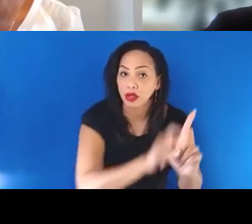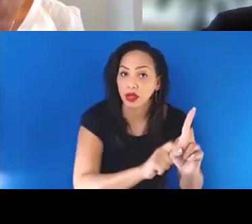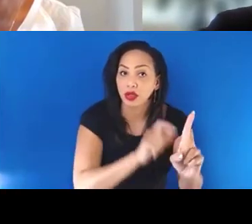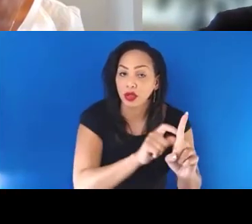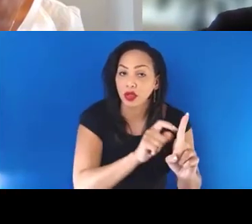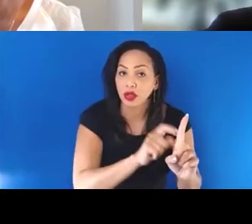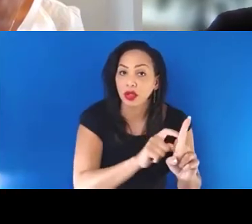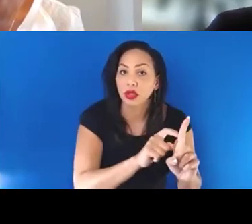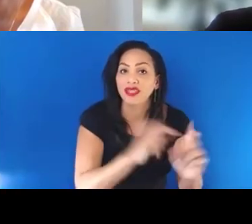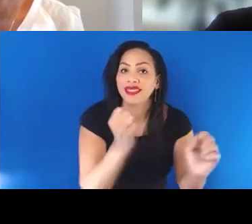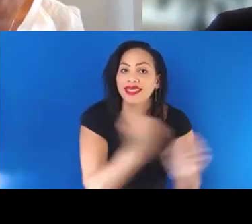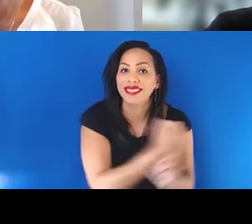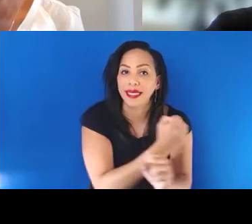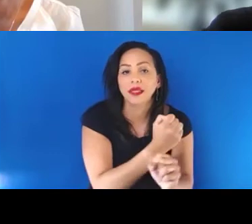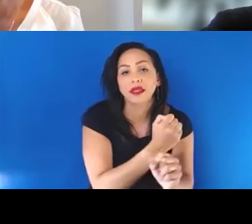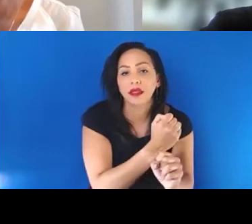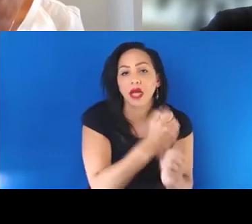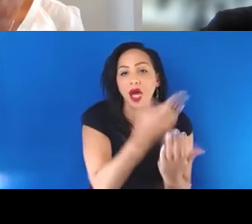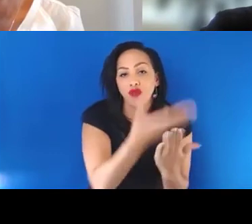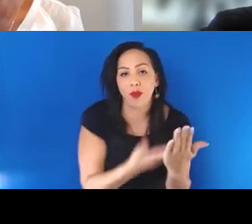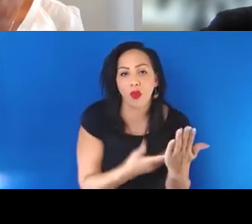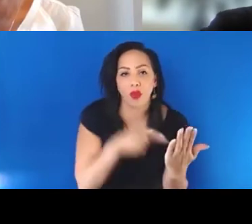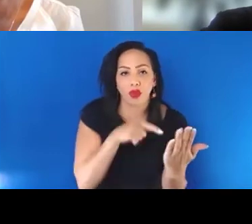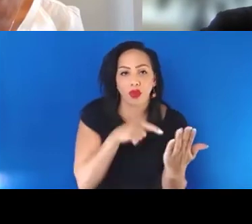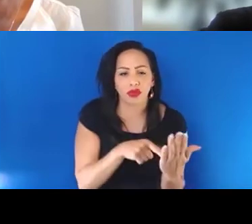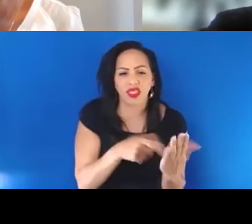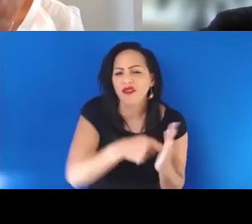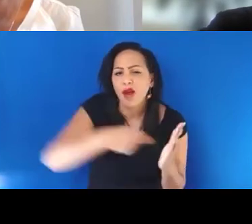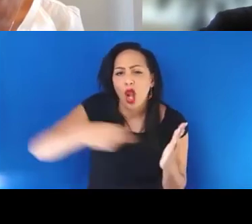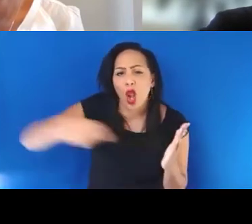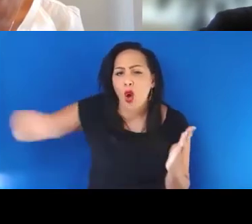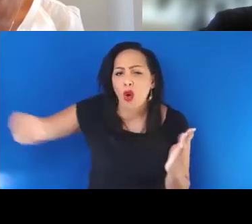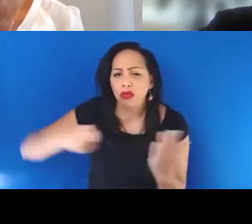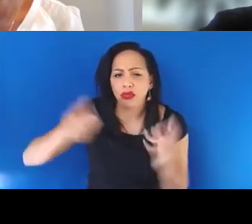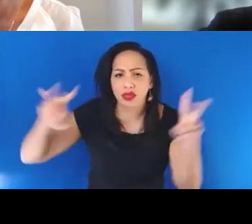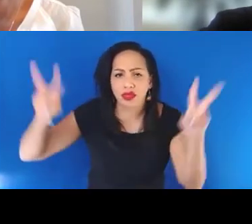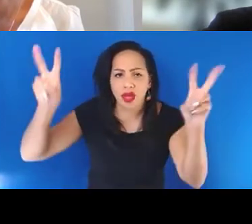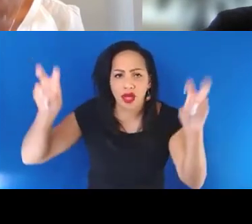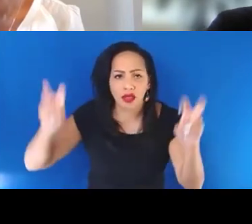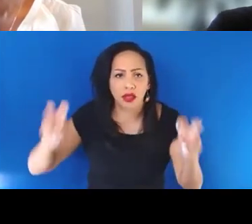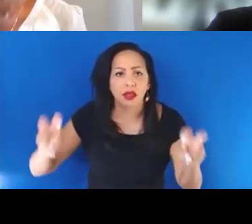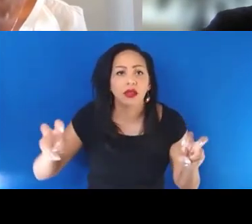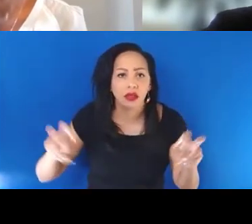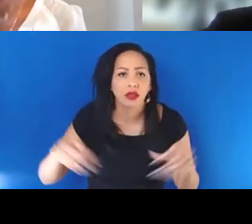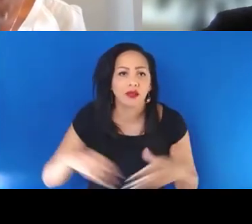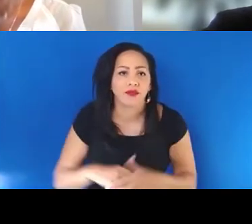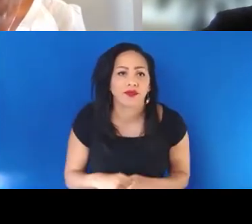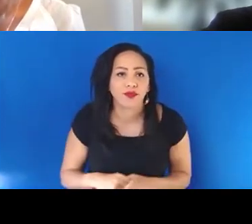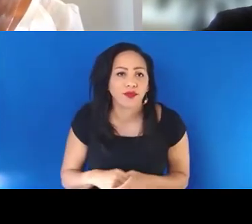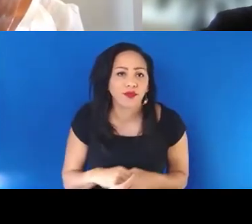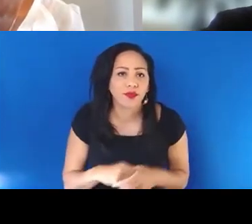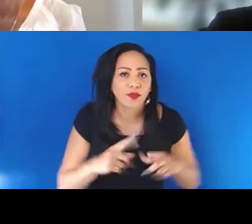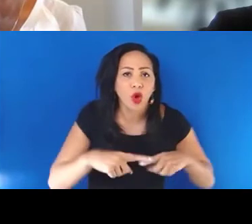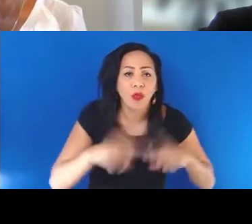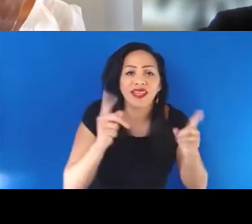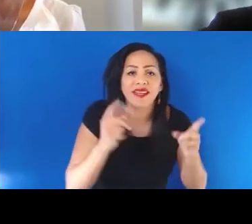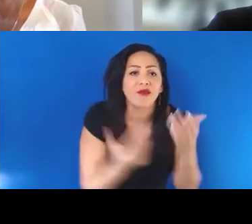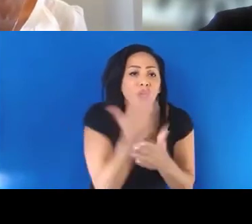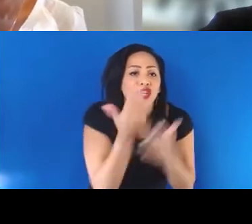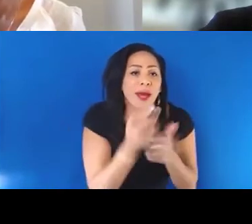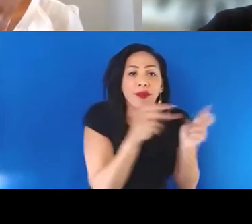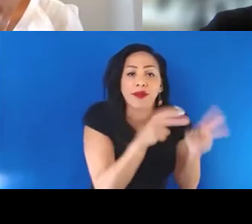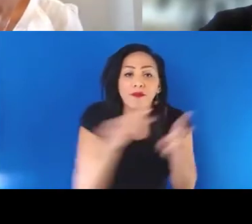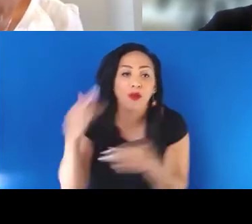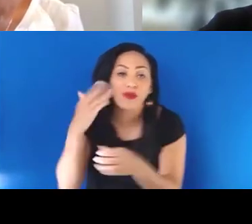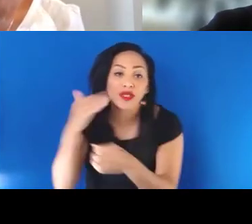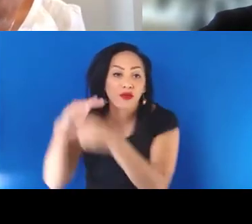of Racism. It's a longer title, but it's very, very scathing. And this, she serves, you know, the